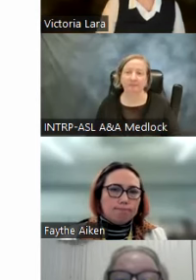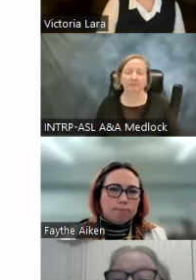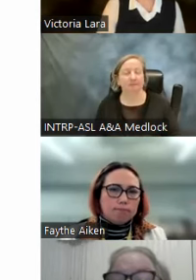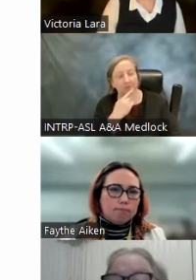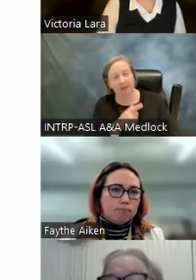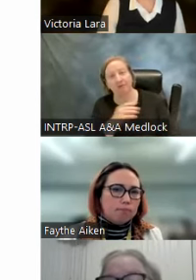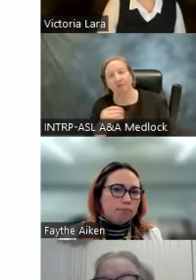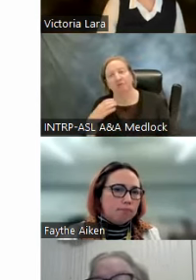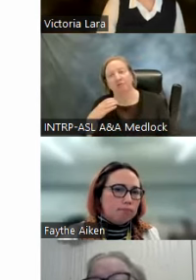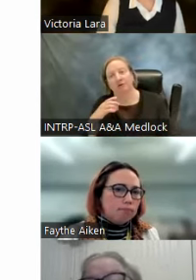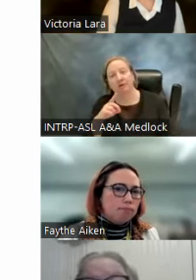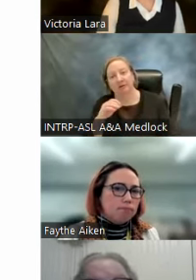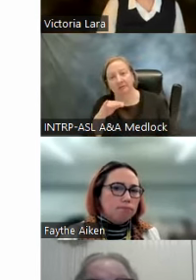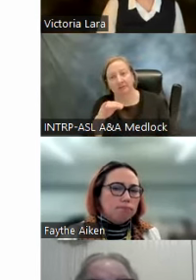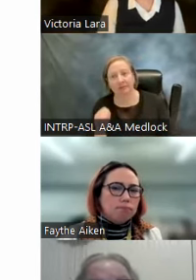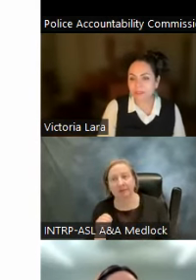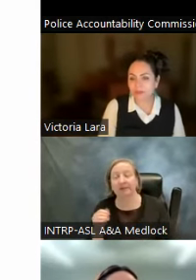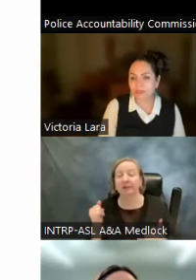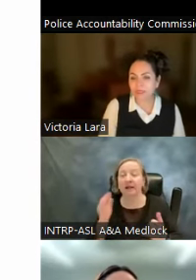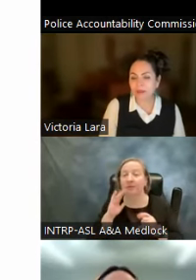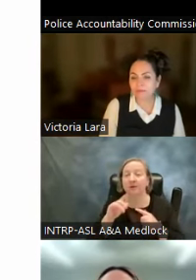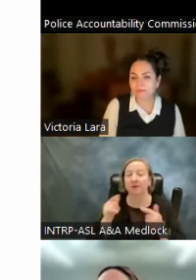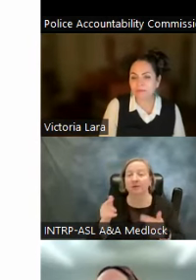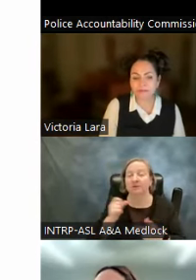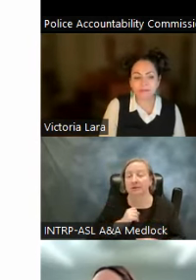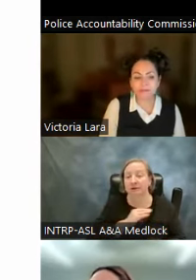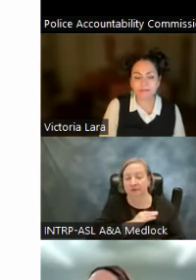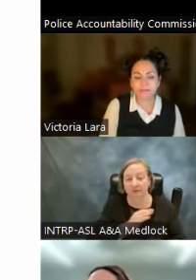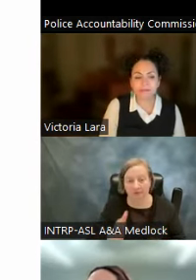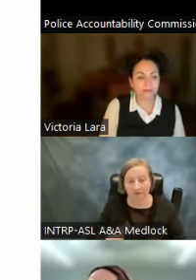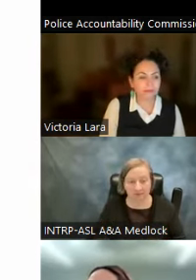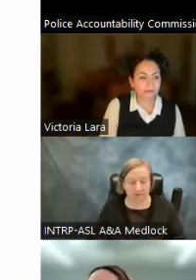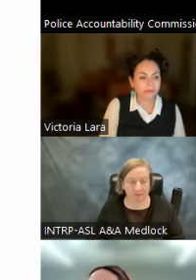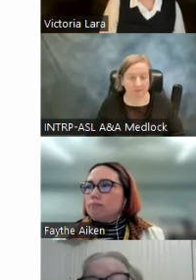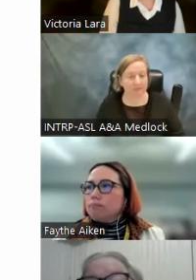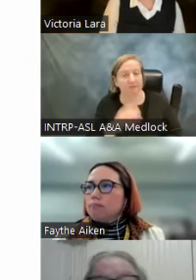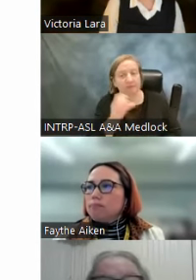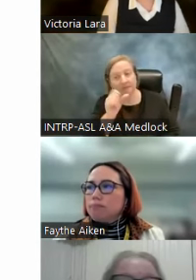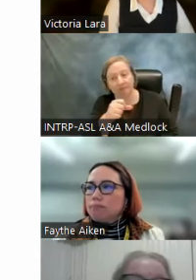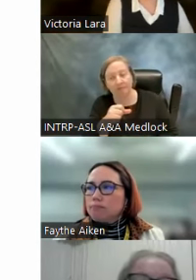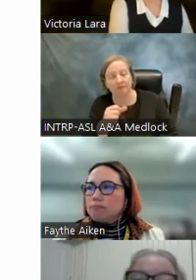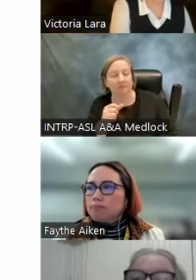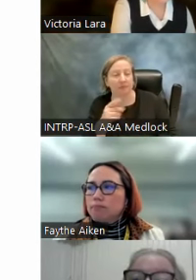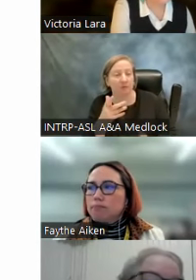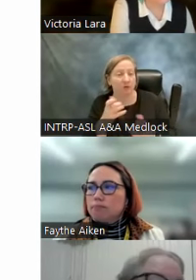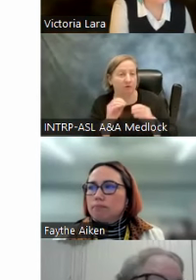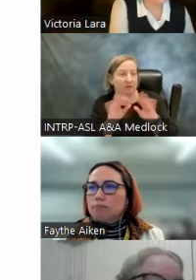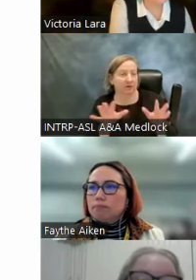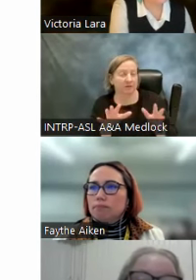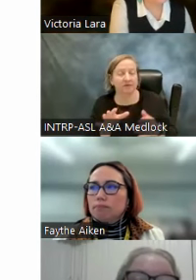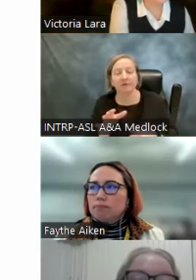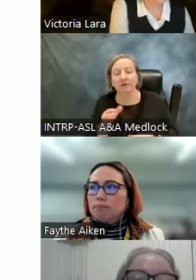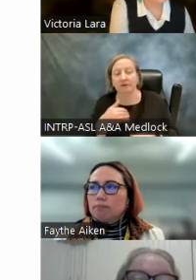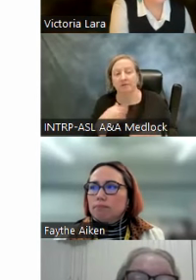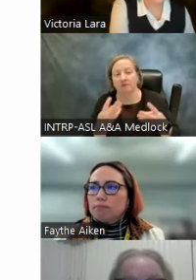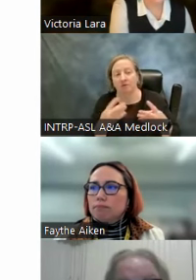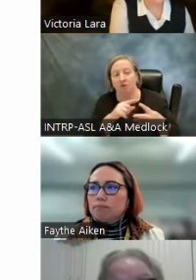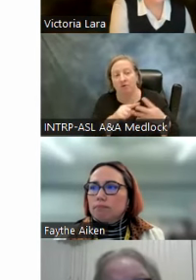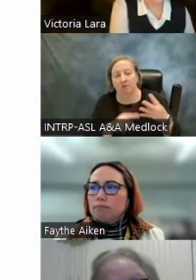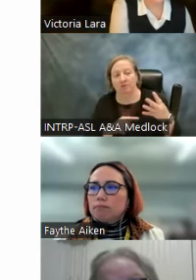Thank you, Co-Chair Debbie. And now we'll pass it to staff. Yeah, just to clarify, so there are 4